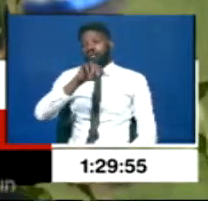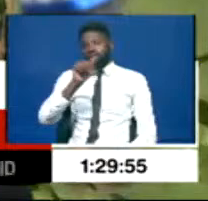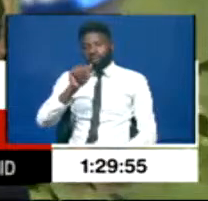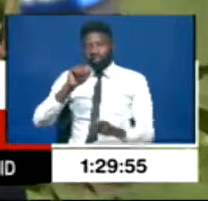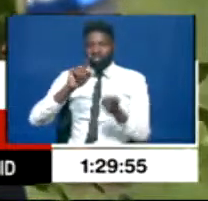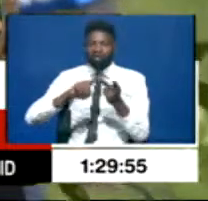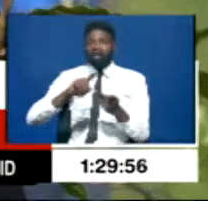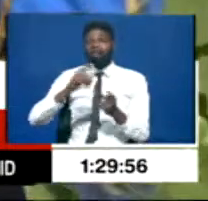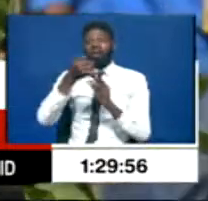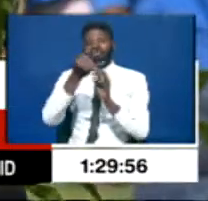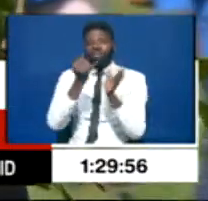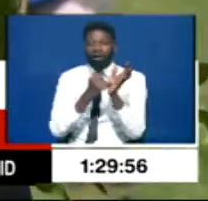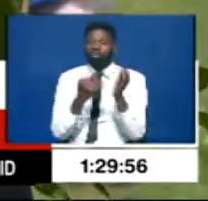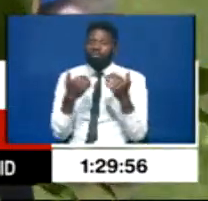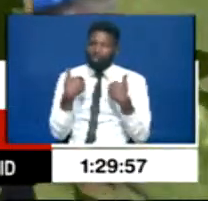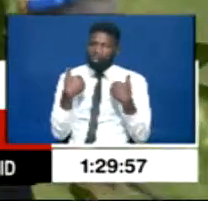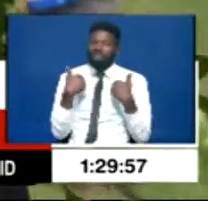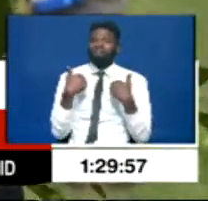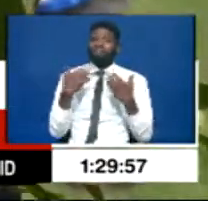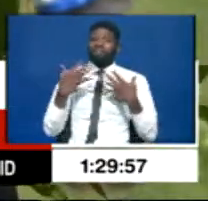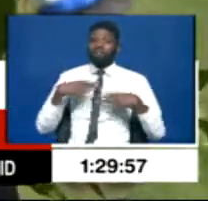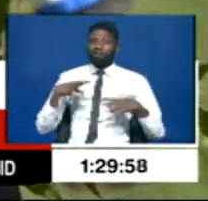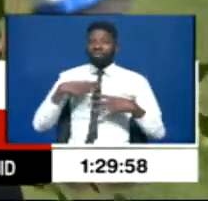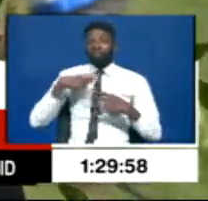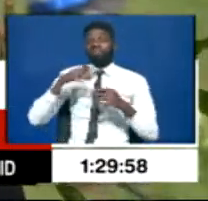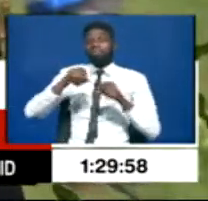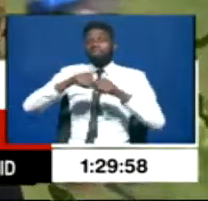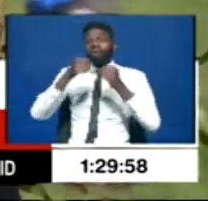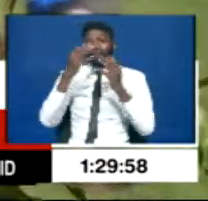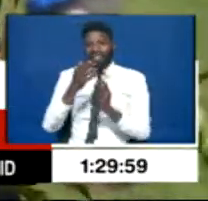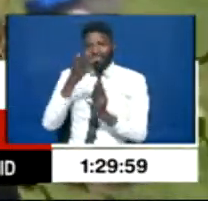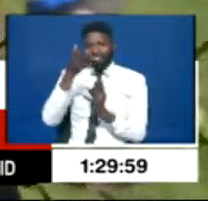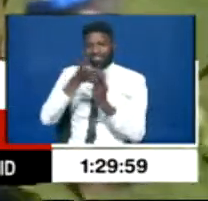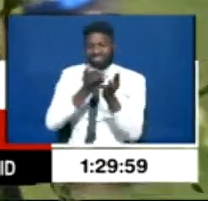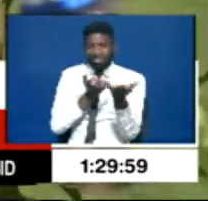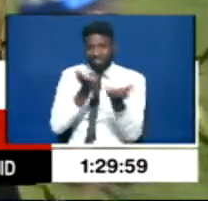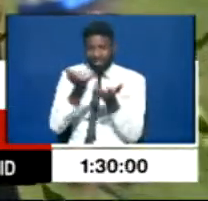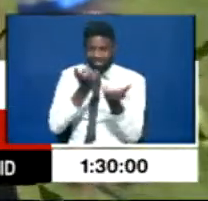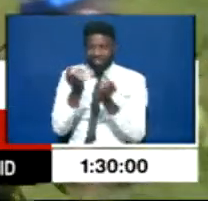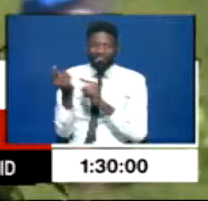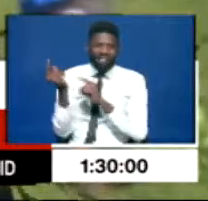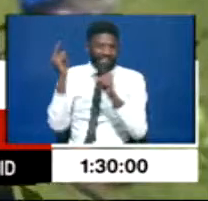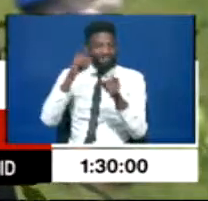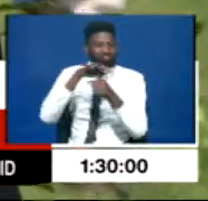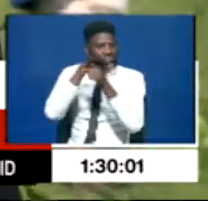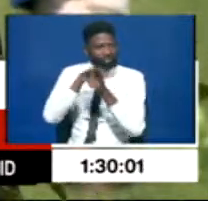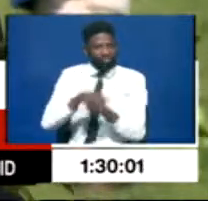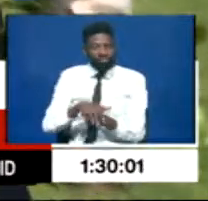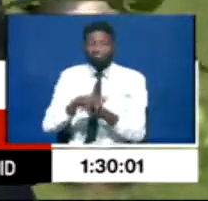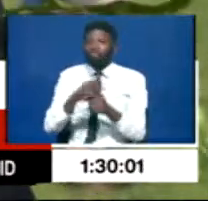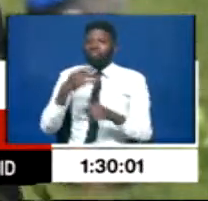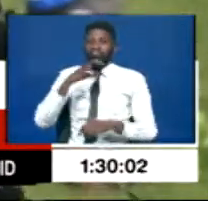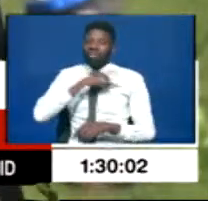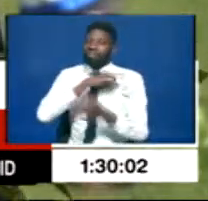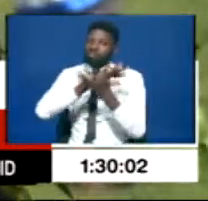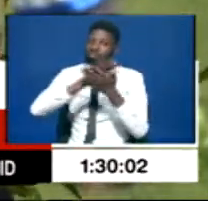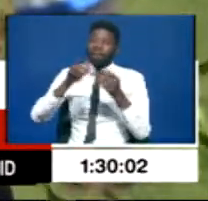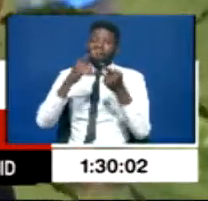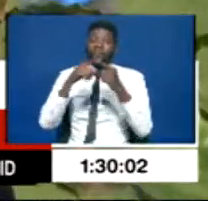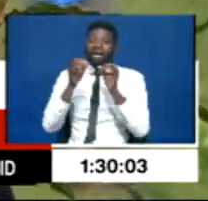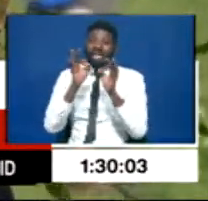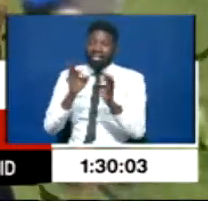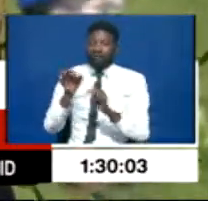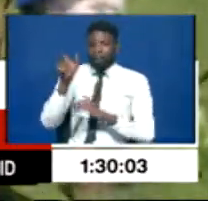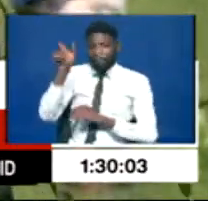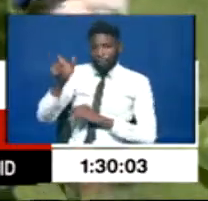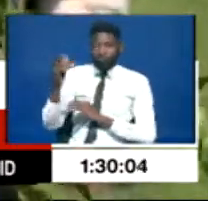na broker inatufinya hata tupati kitu lakini tukipata mtu atakuja kutununulia ikiwa hasa tuna broker